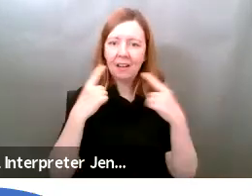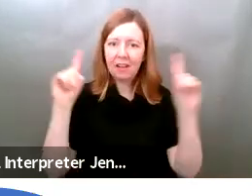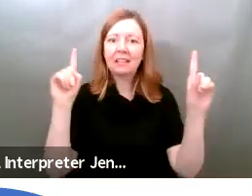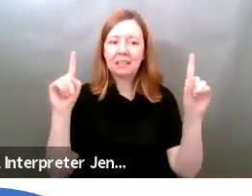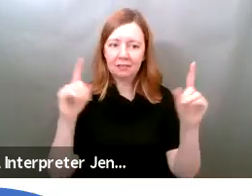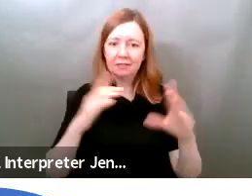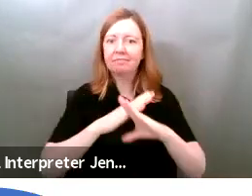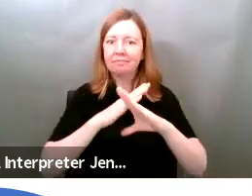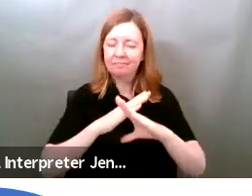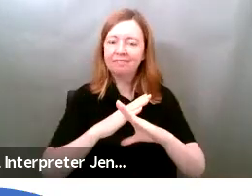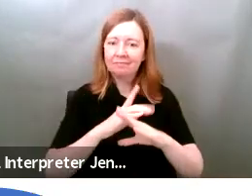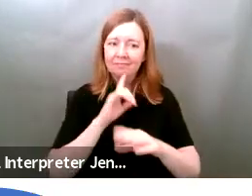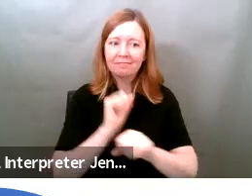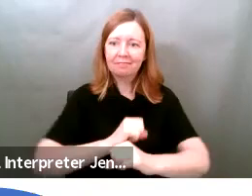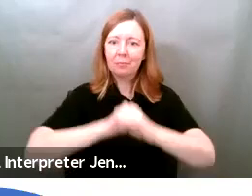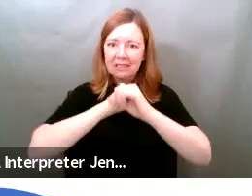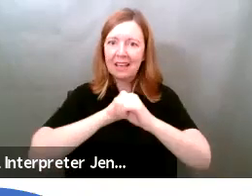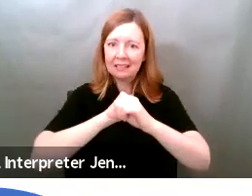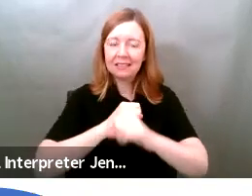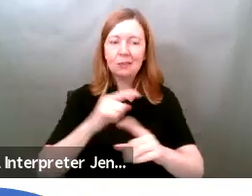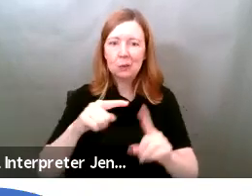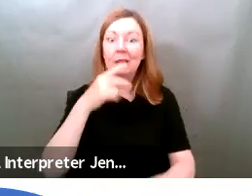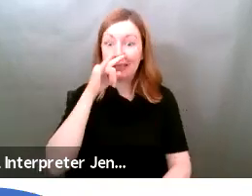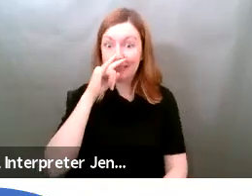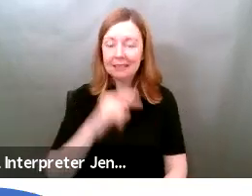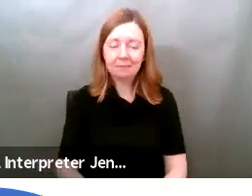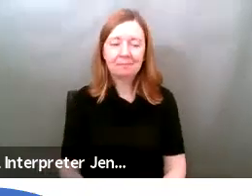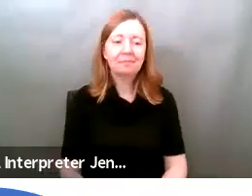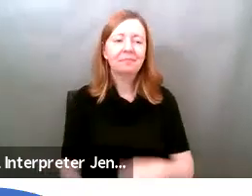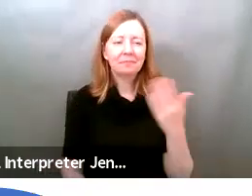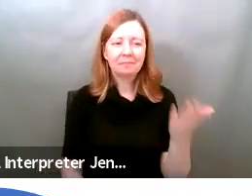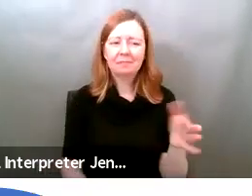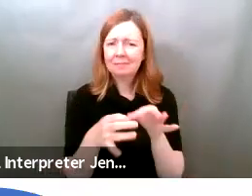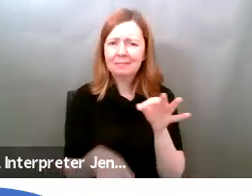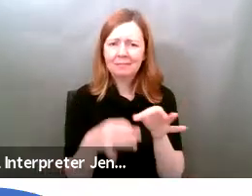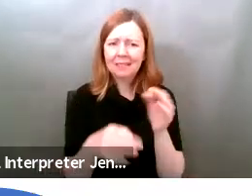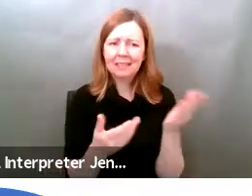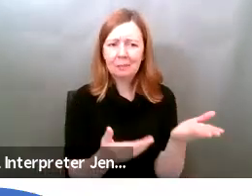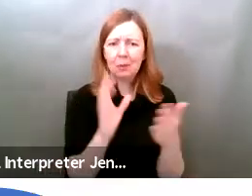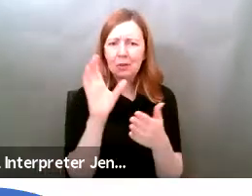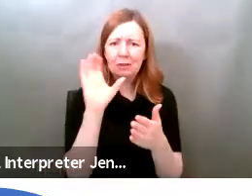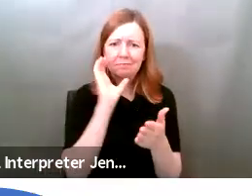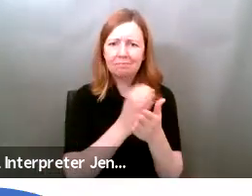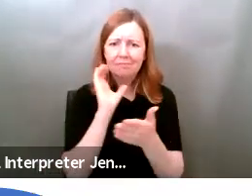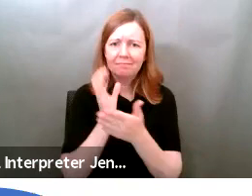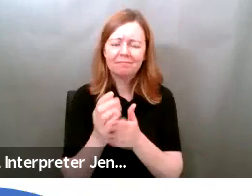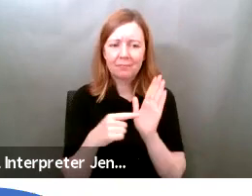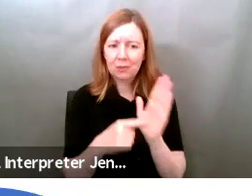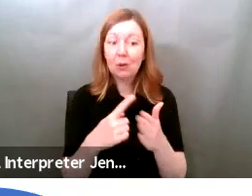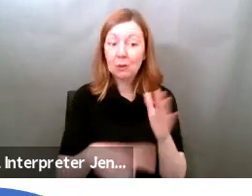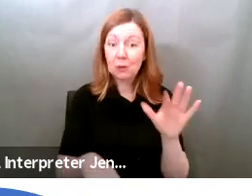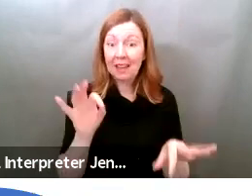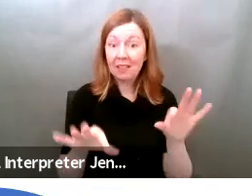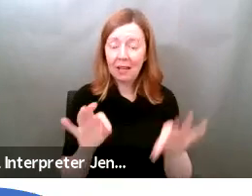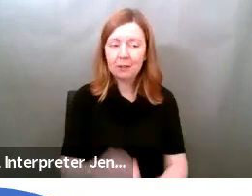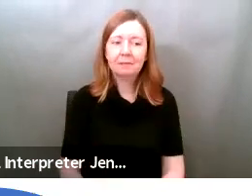and can provide real protection to our kids. So this simple diagram shows what they found.